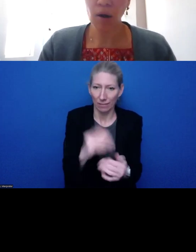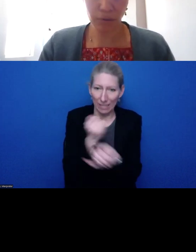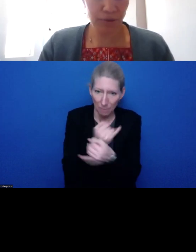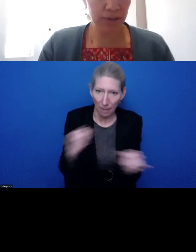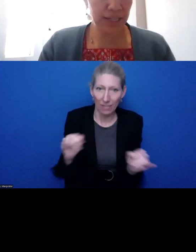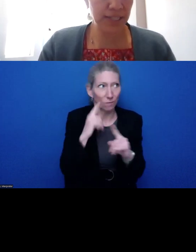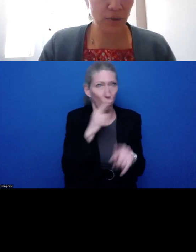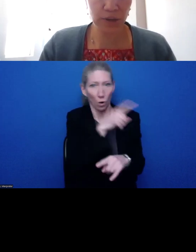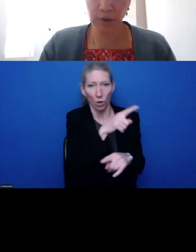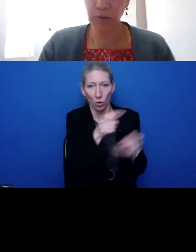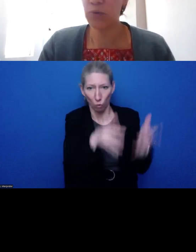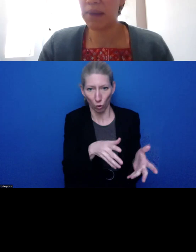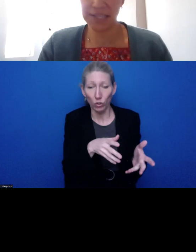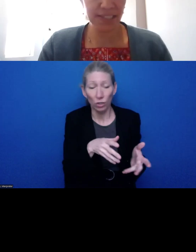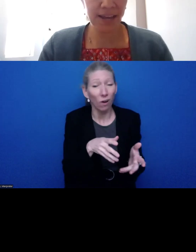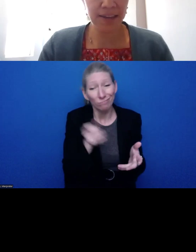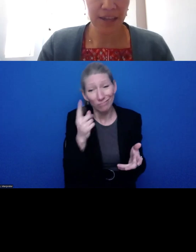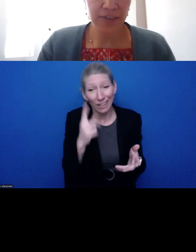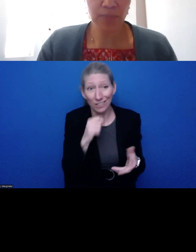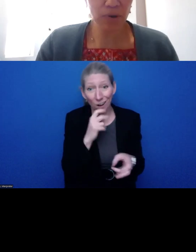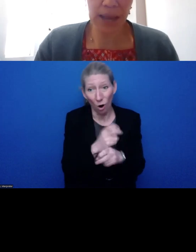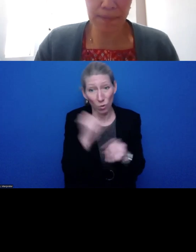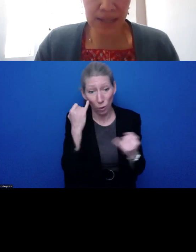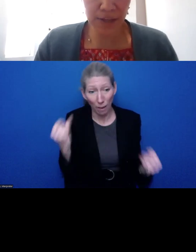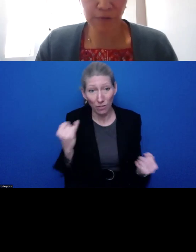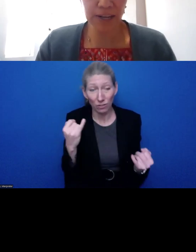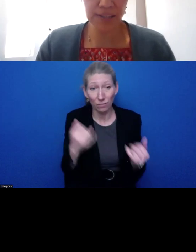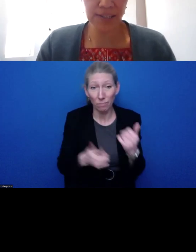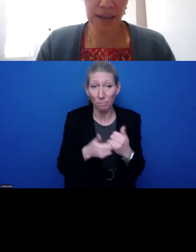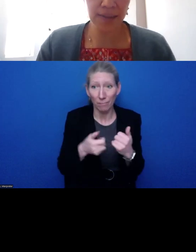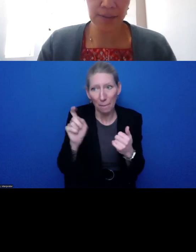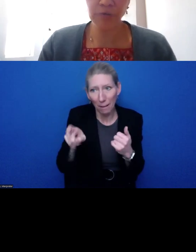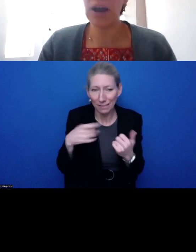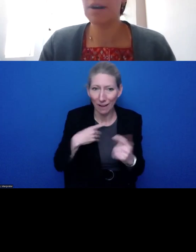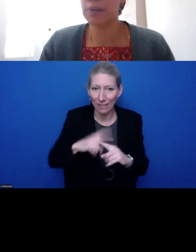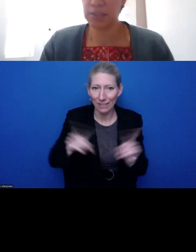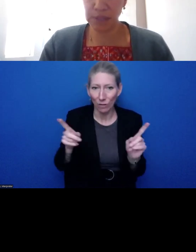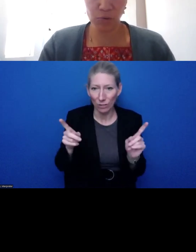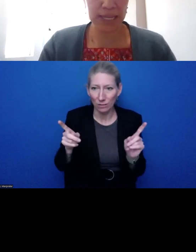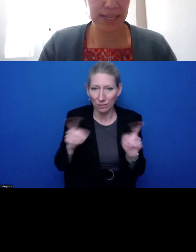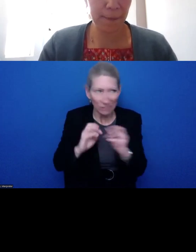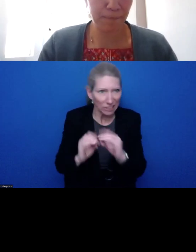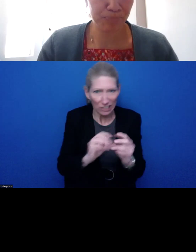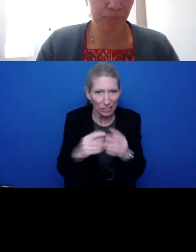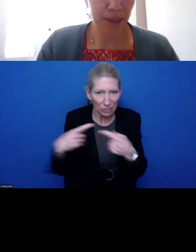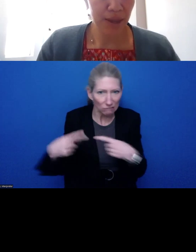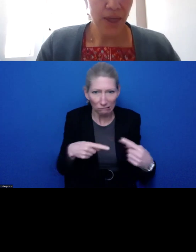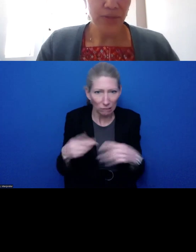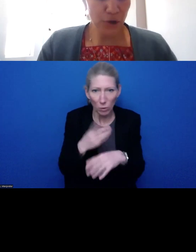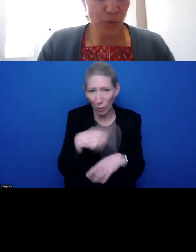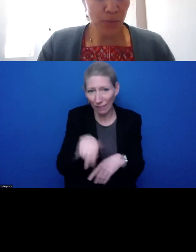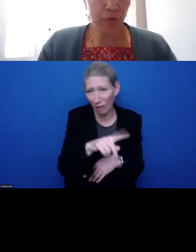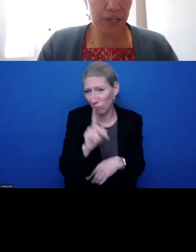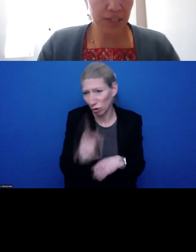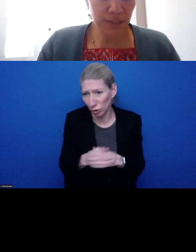rulers, although it is not difficult to imagine that there must have been differences and rivalries between them.